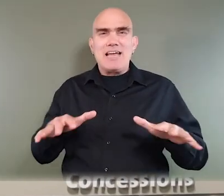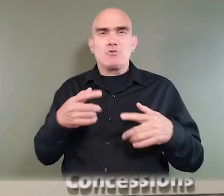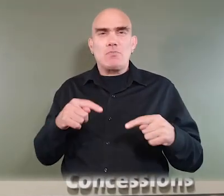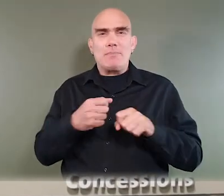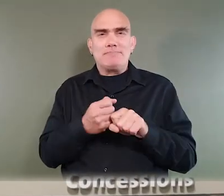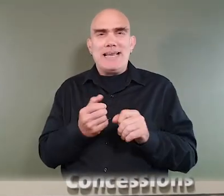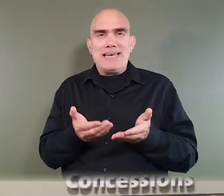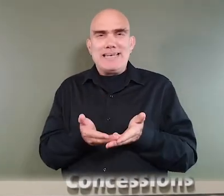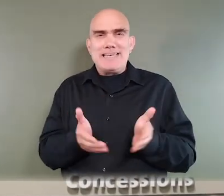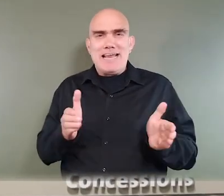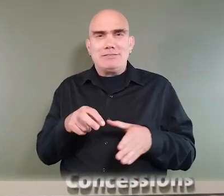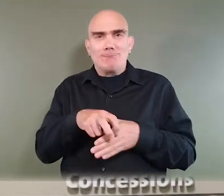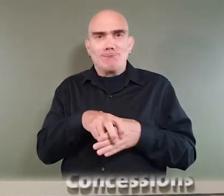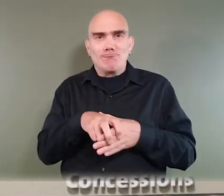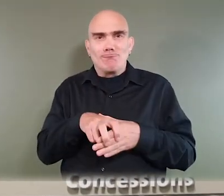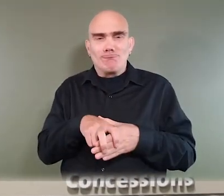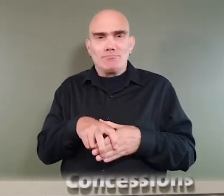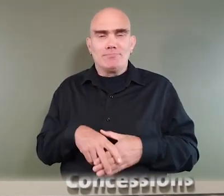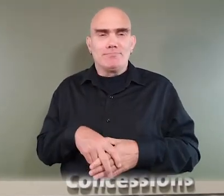nest.